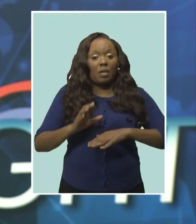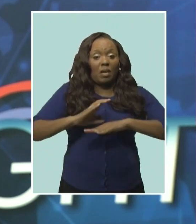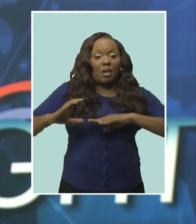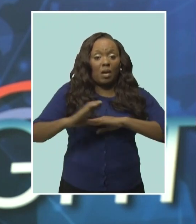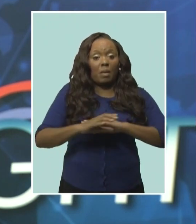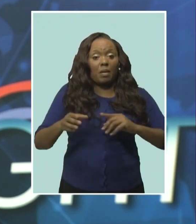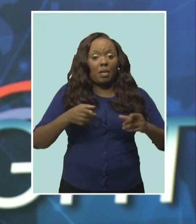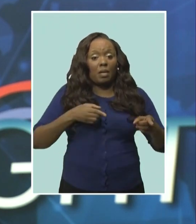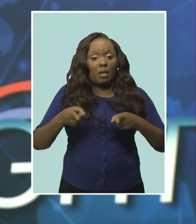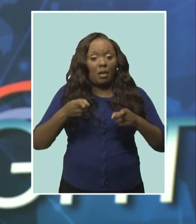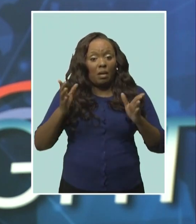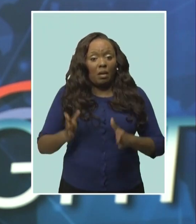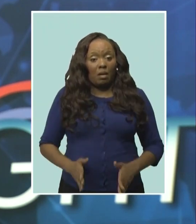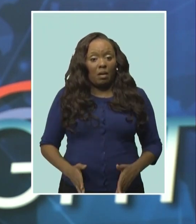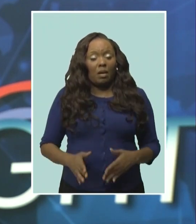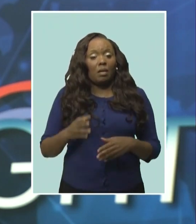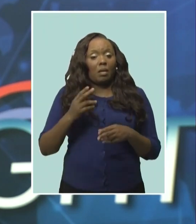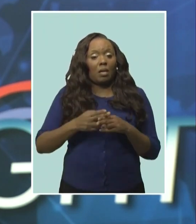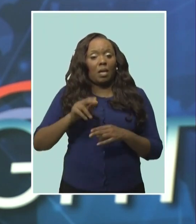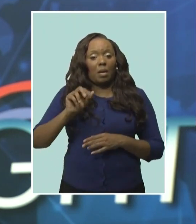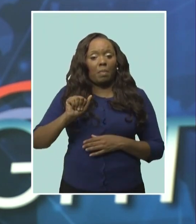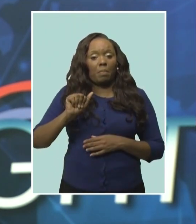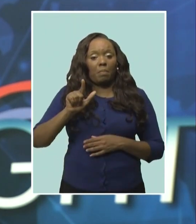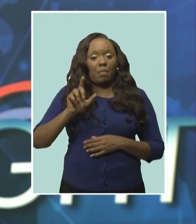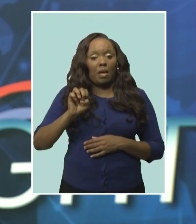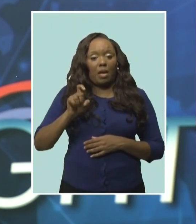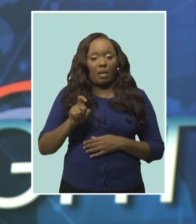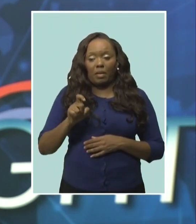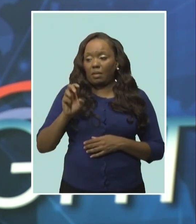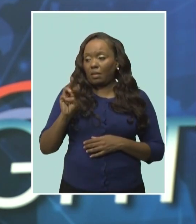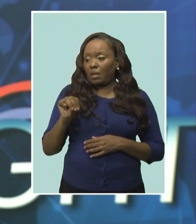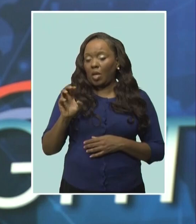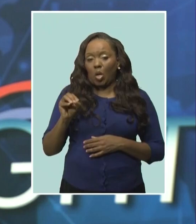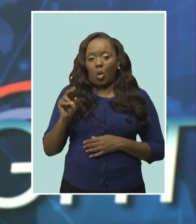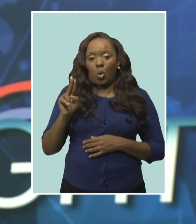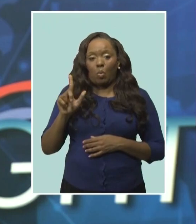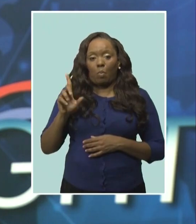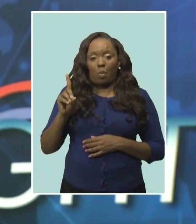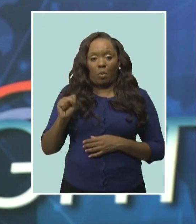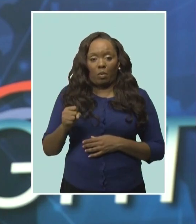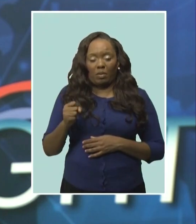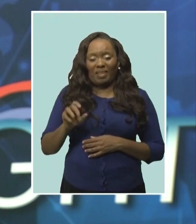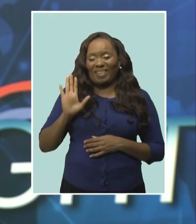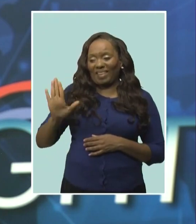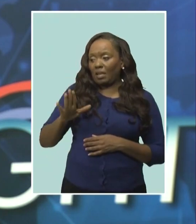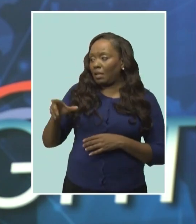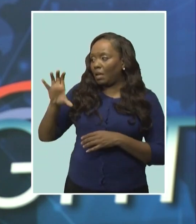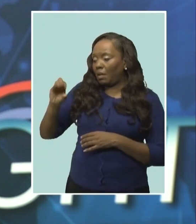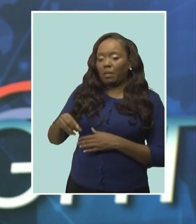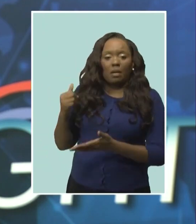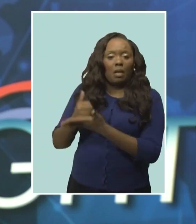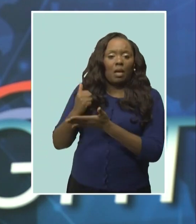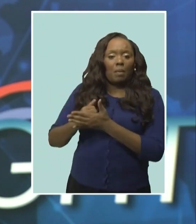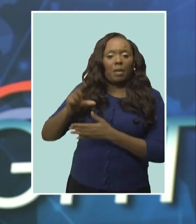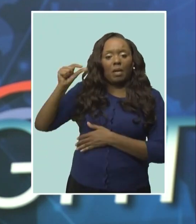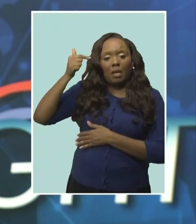for Global Event Partners, Alex Mould, says his company has been helping governments and the